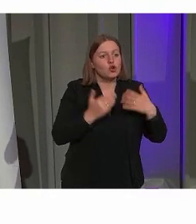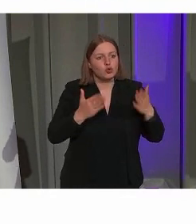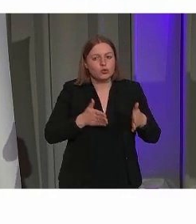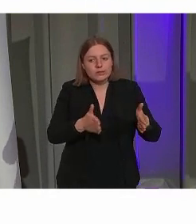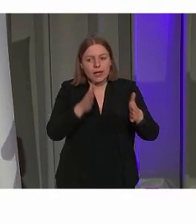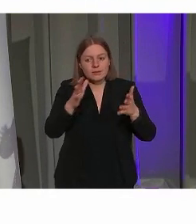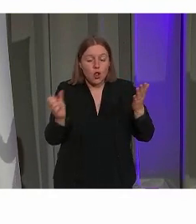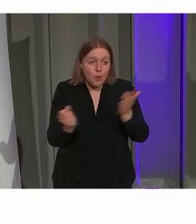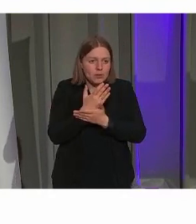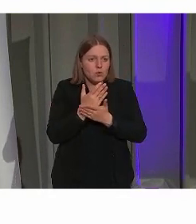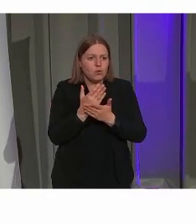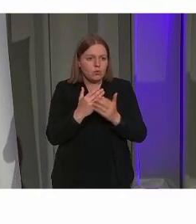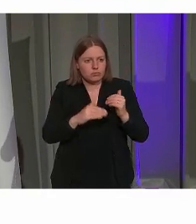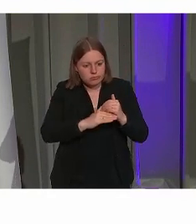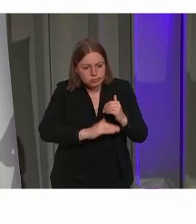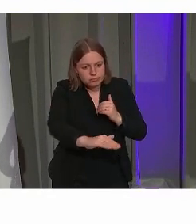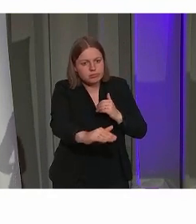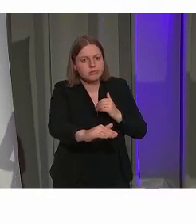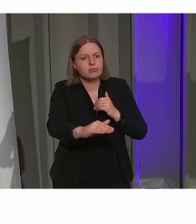the whole